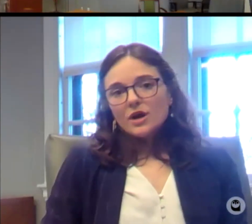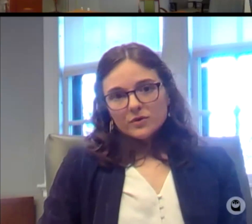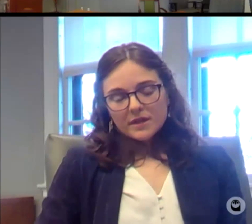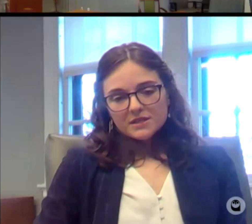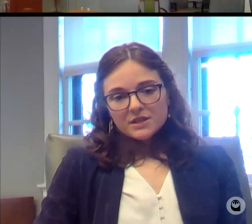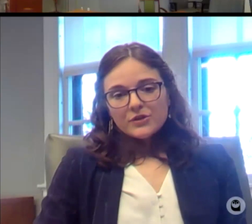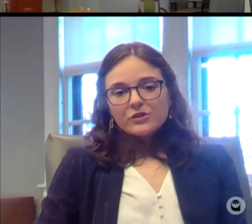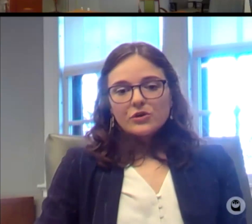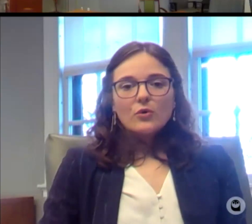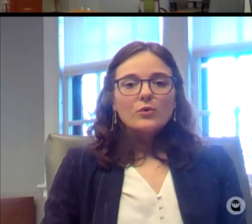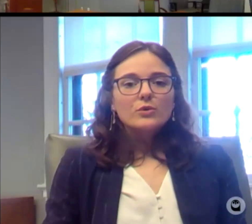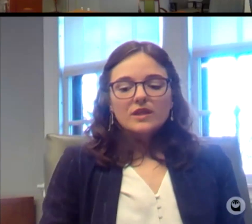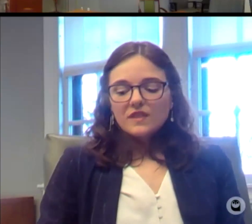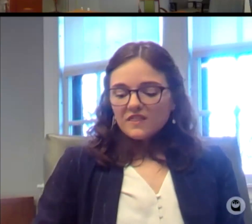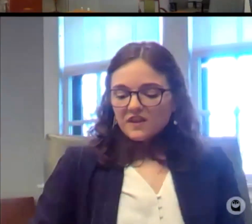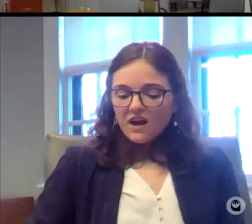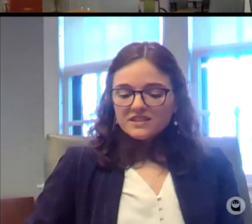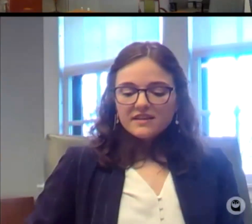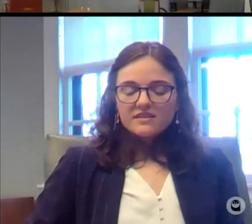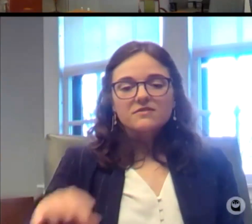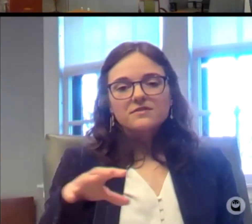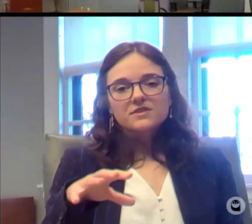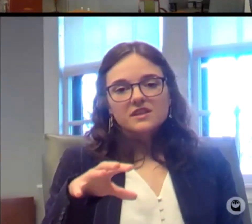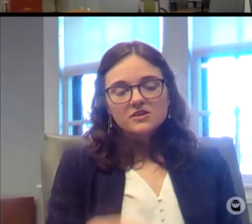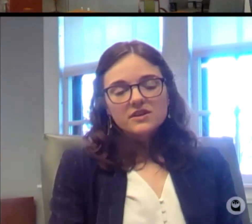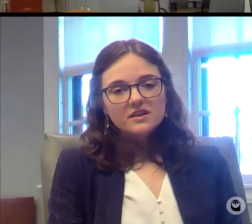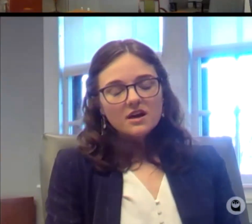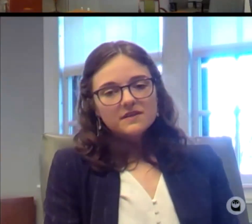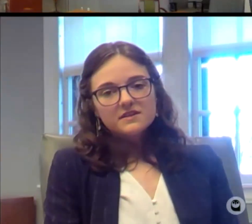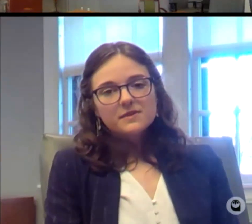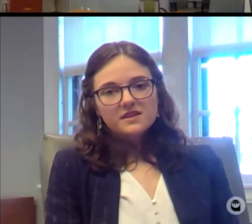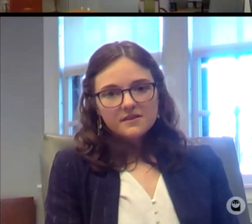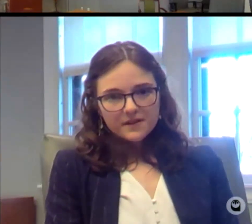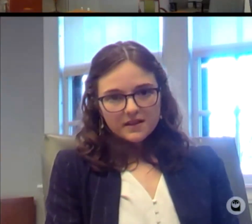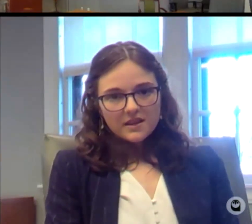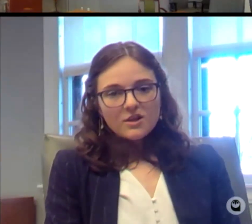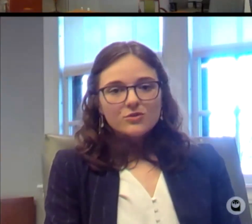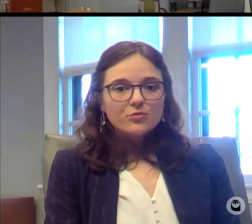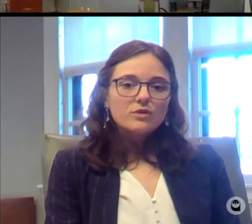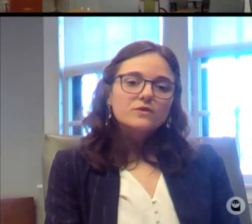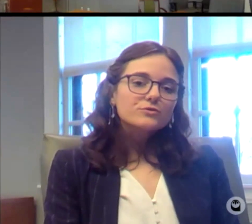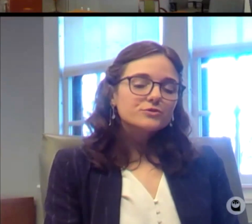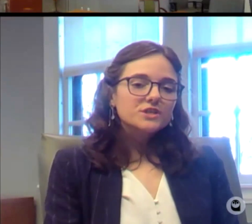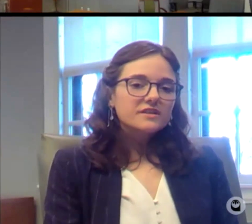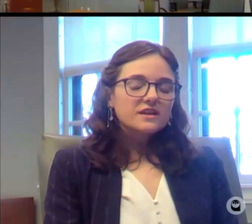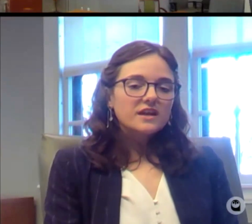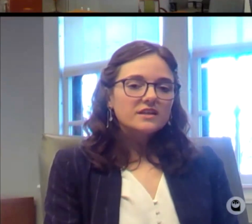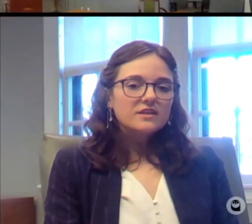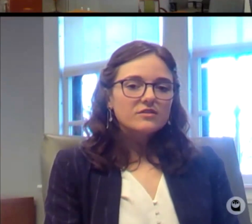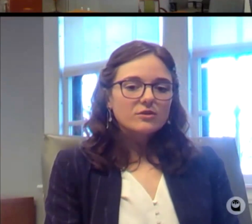of pseudo government. So in the context of the Syrian conflict specifically, the role of